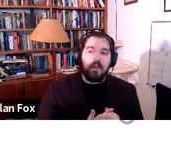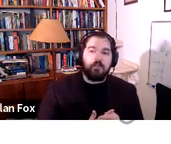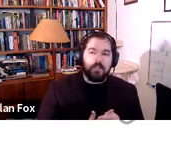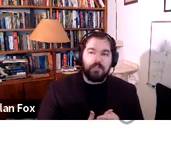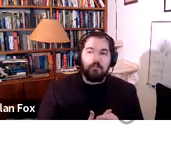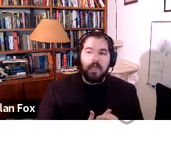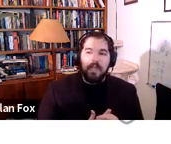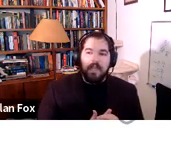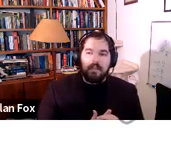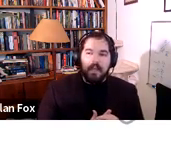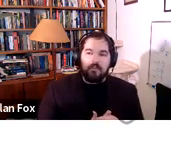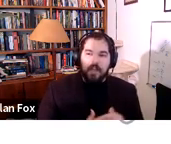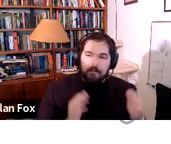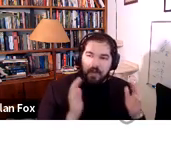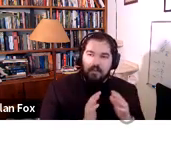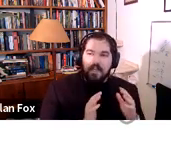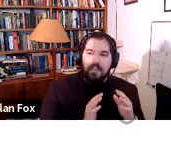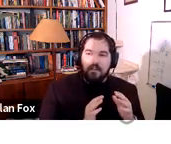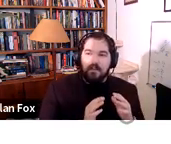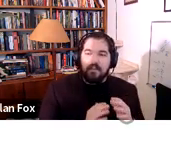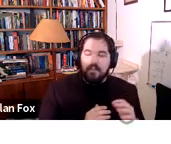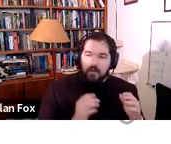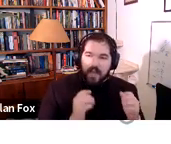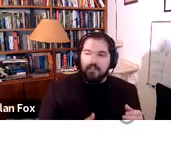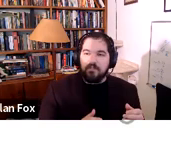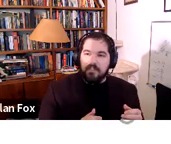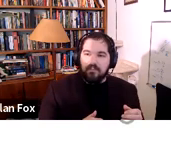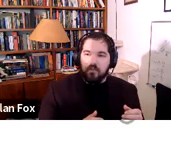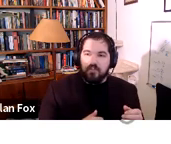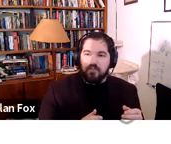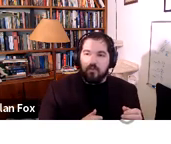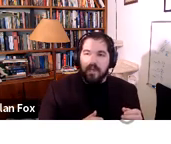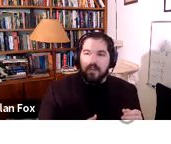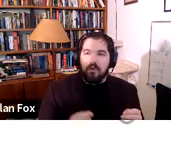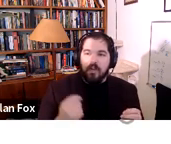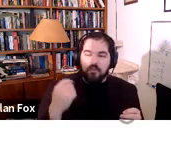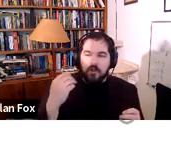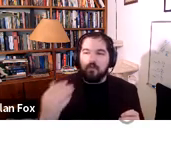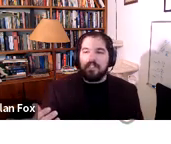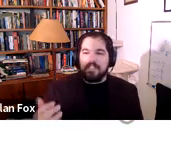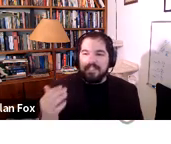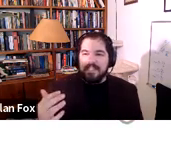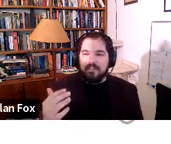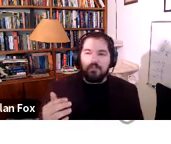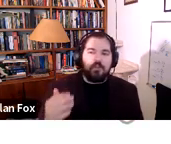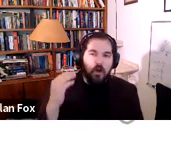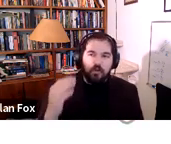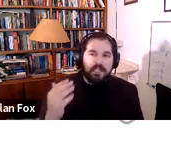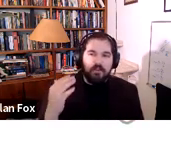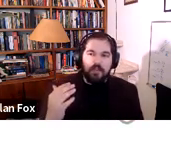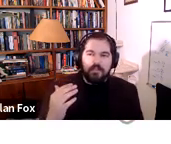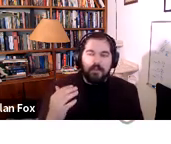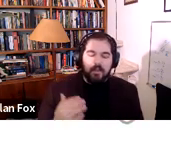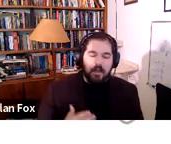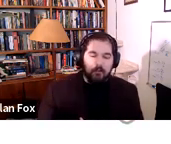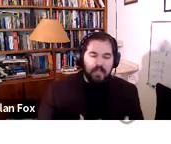output out of your system, and that you're not bottlenecking on you have to use these controls in a certain way, or you can only see this, or you can only